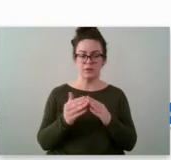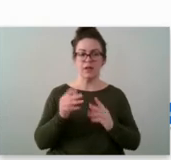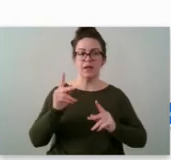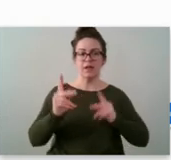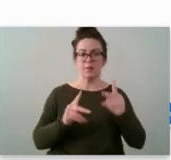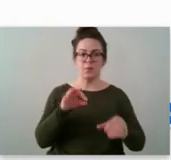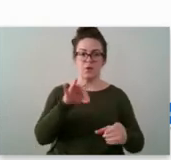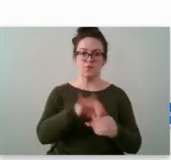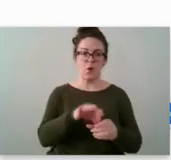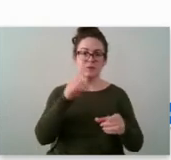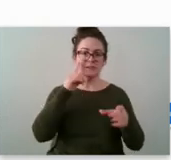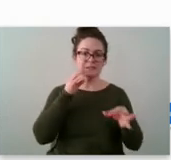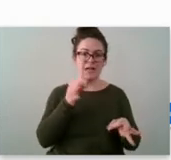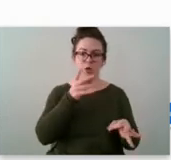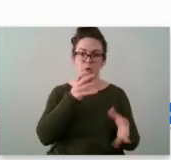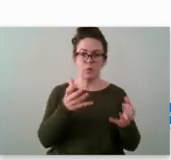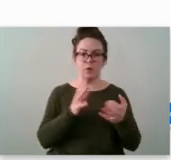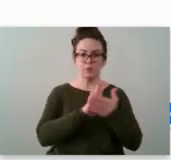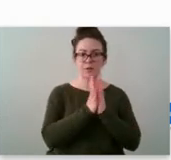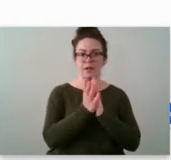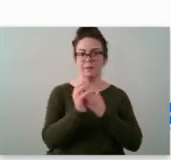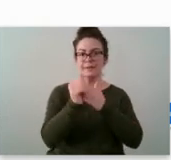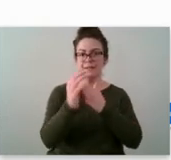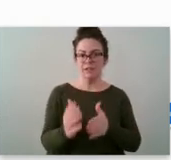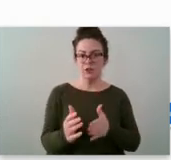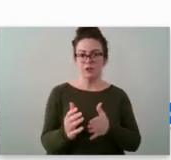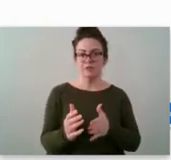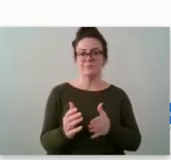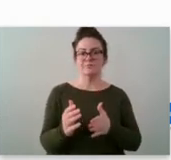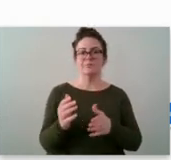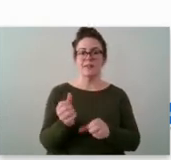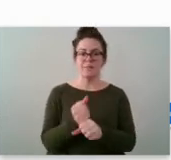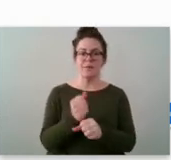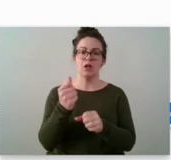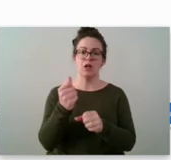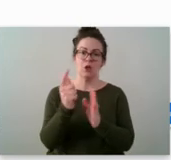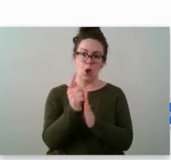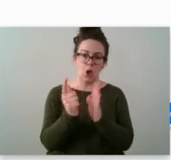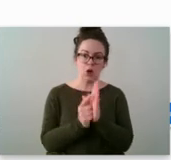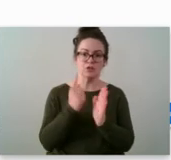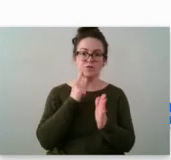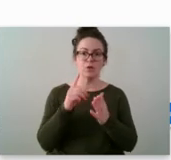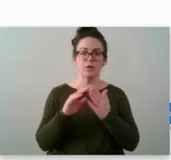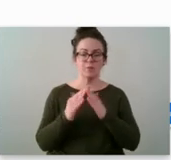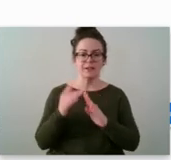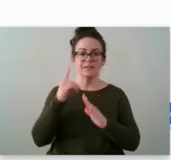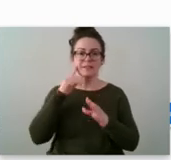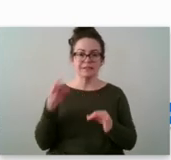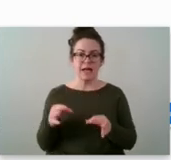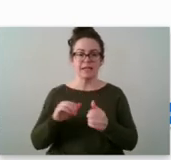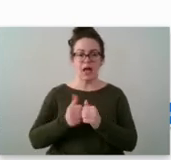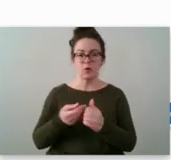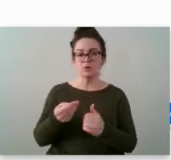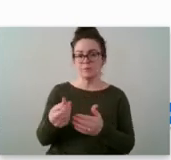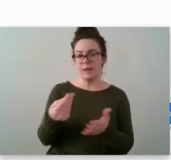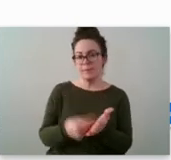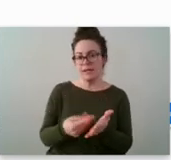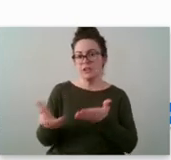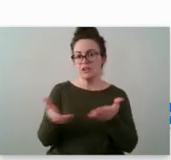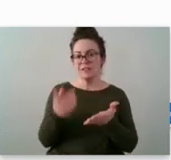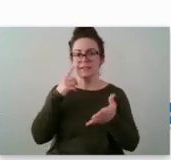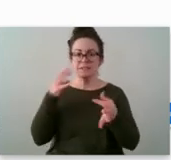important decisions. Leaders make laws for the community. They decide how to spend money on services. They decide what building and parks to